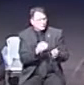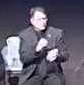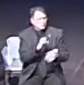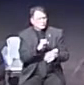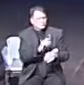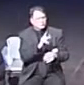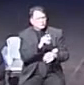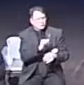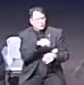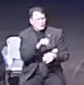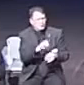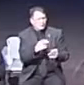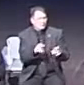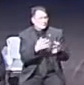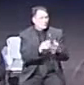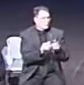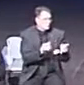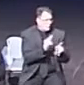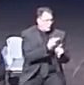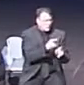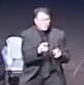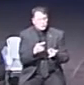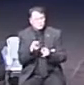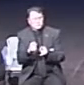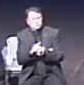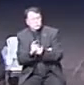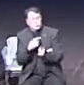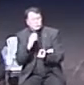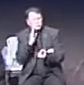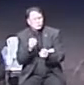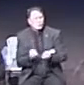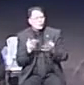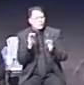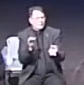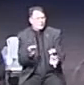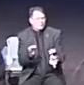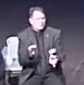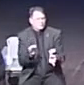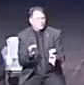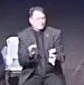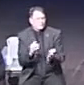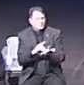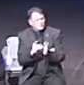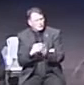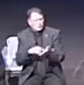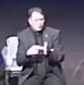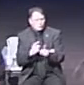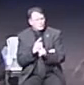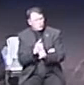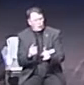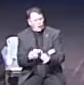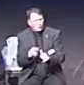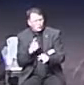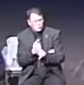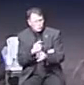which we hope to pursue, but also pushed the border in terms of creation. That technologies can be part of that from the very,